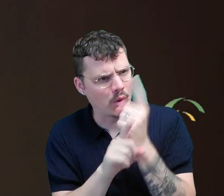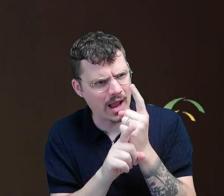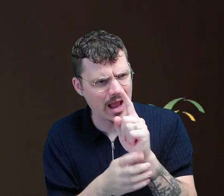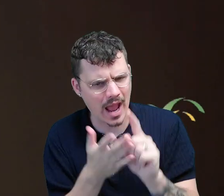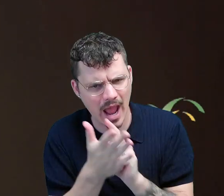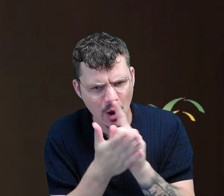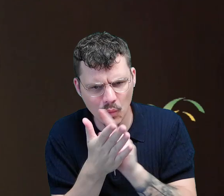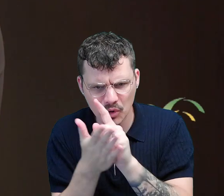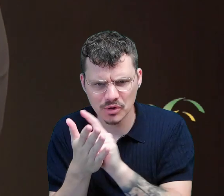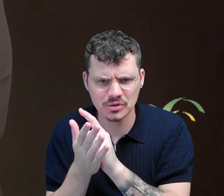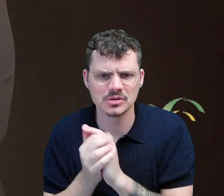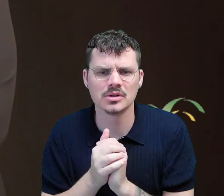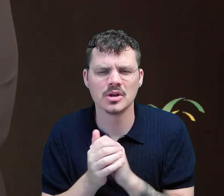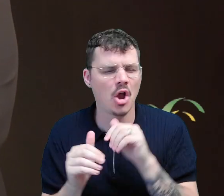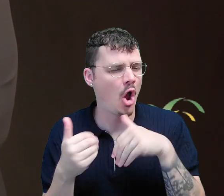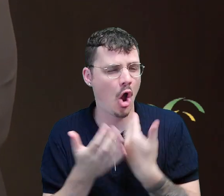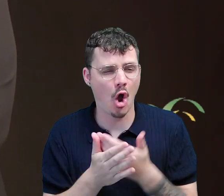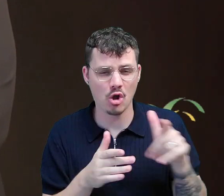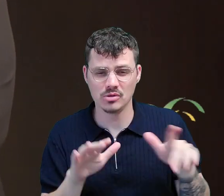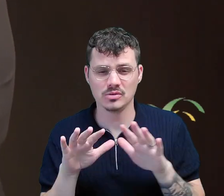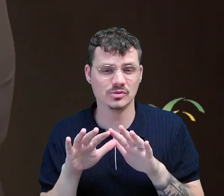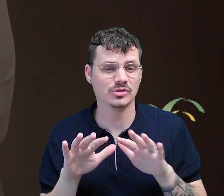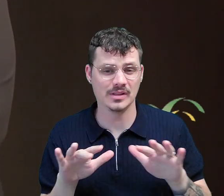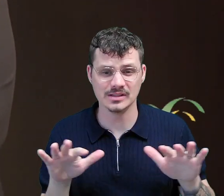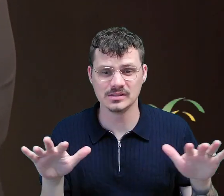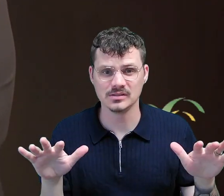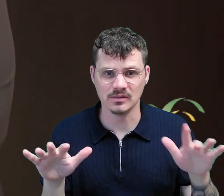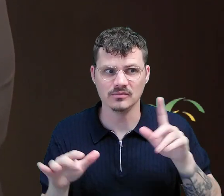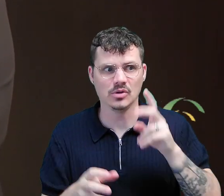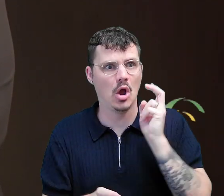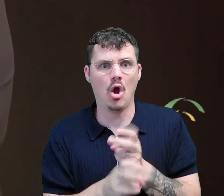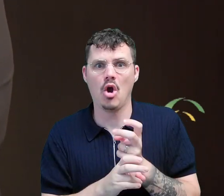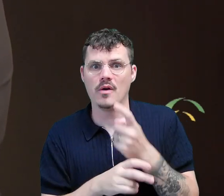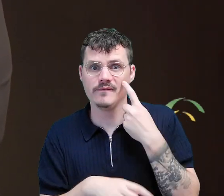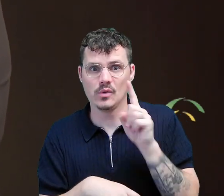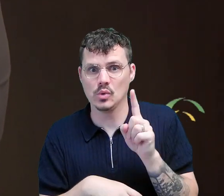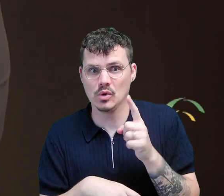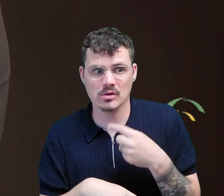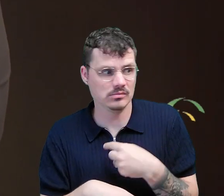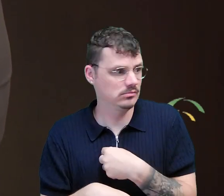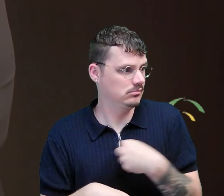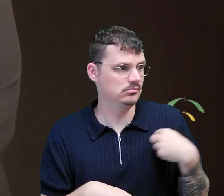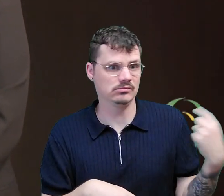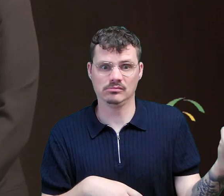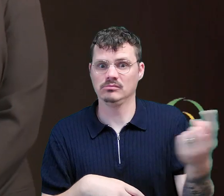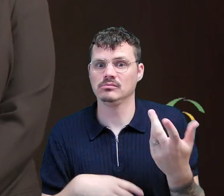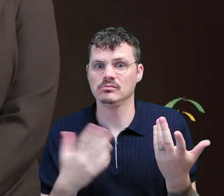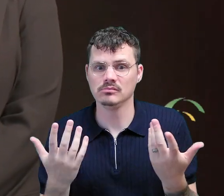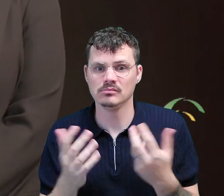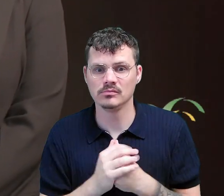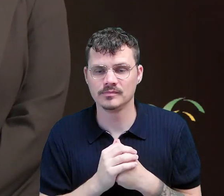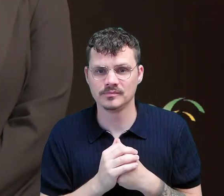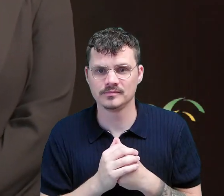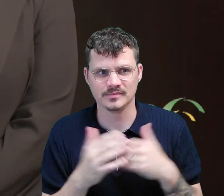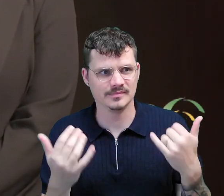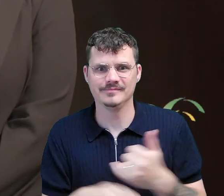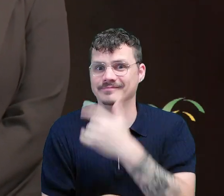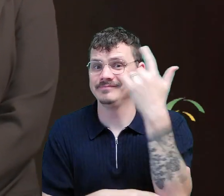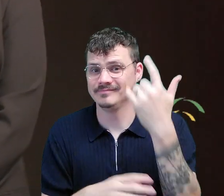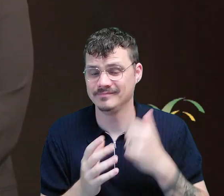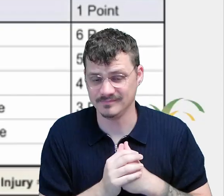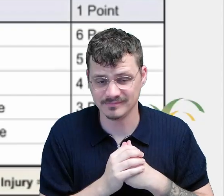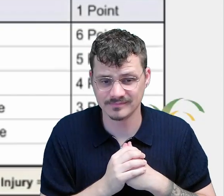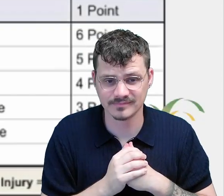and all those things that are hard for any of us in this day and